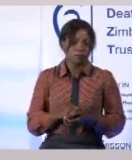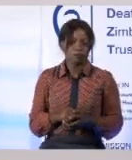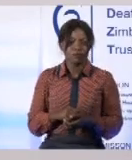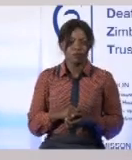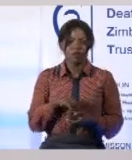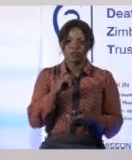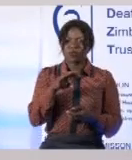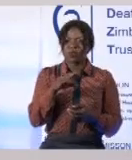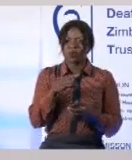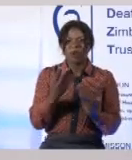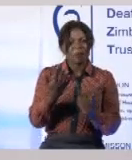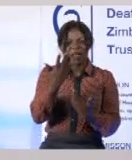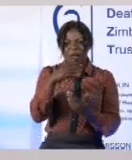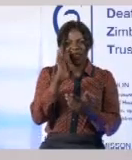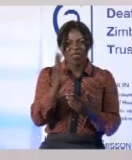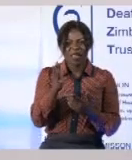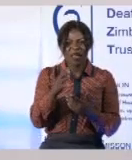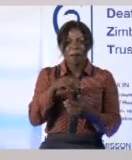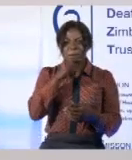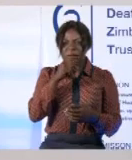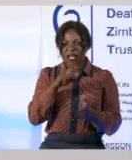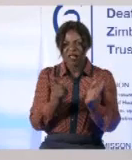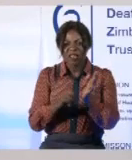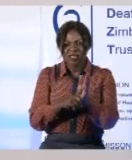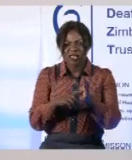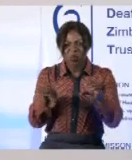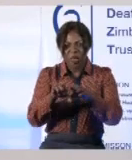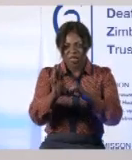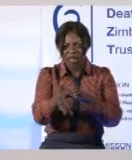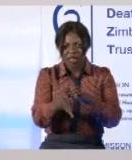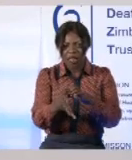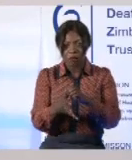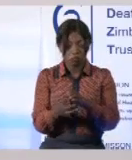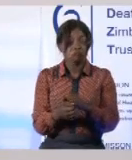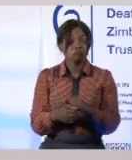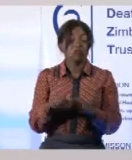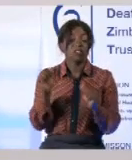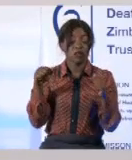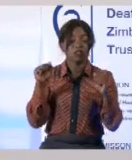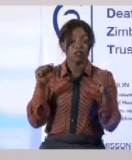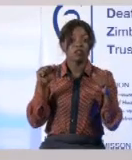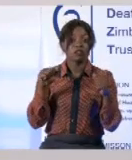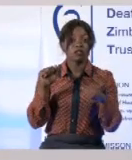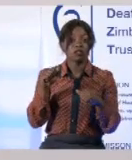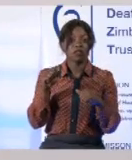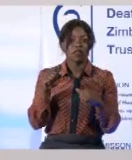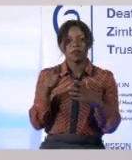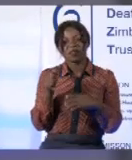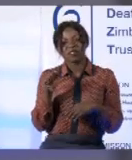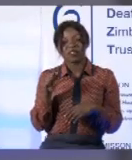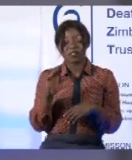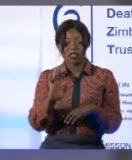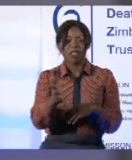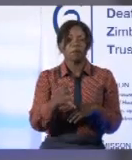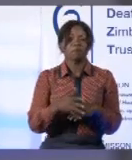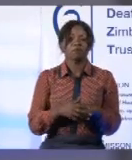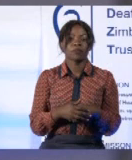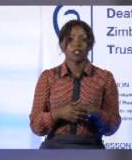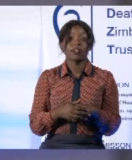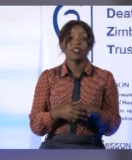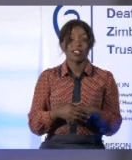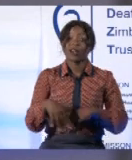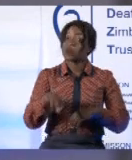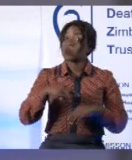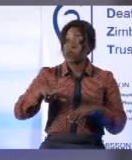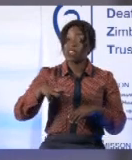Are there a lot of male sex workers around? Yeah, there are a lot, not a number, but we are there. There are a